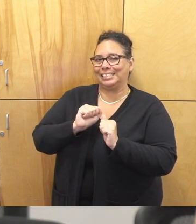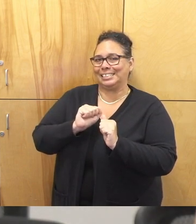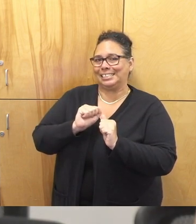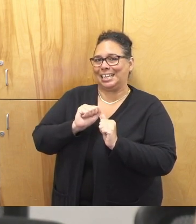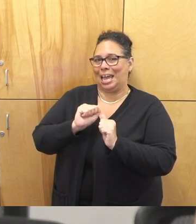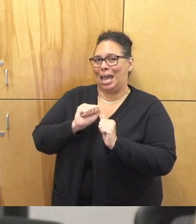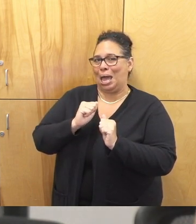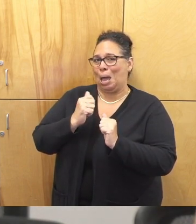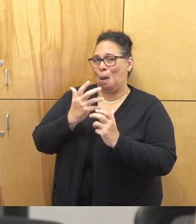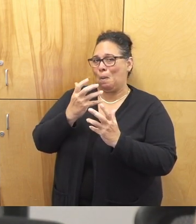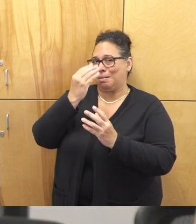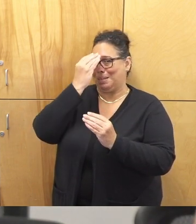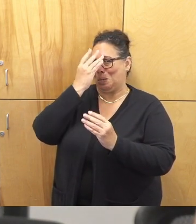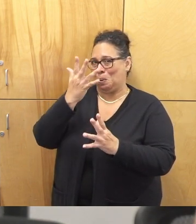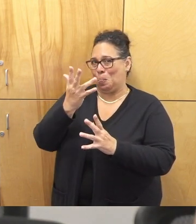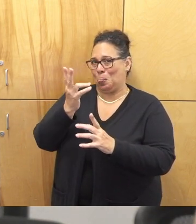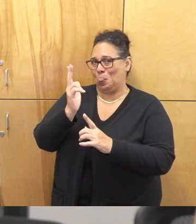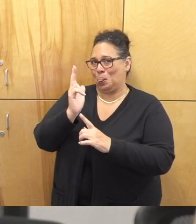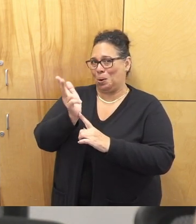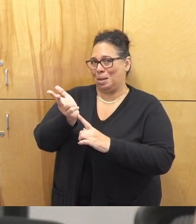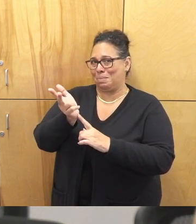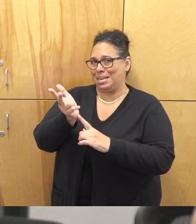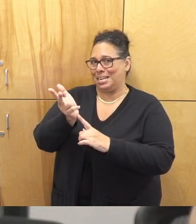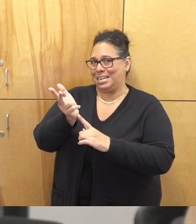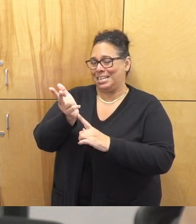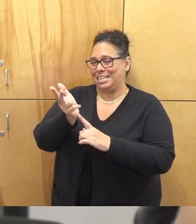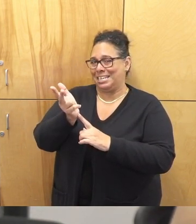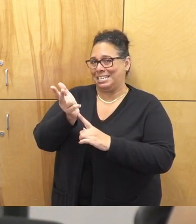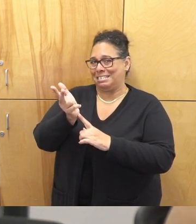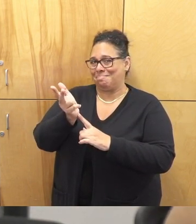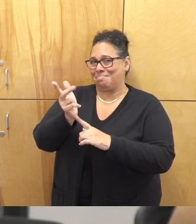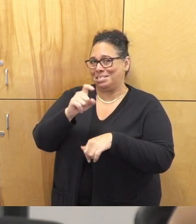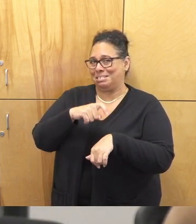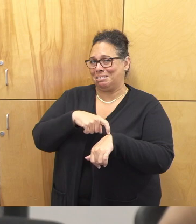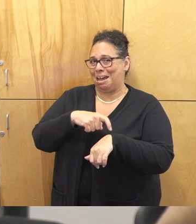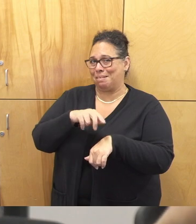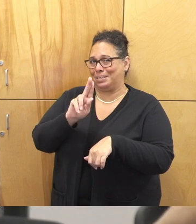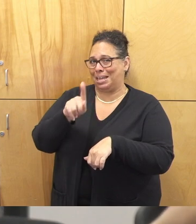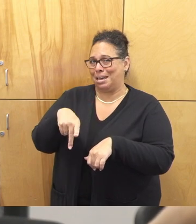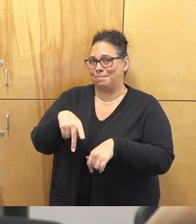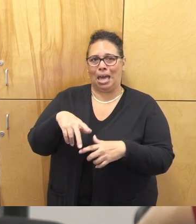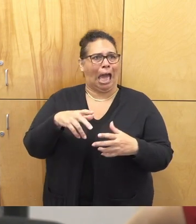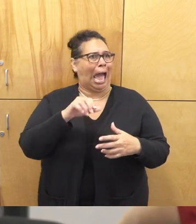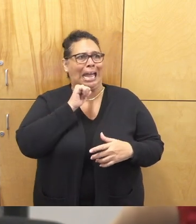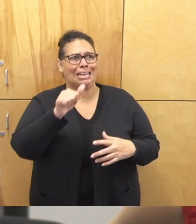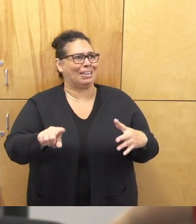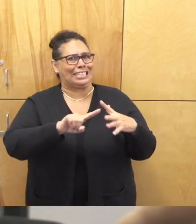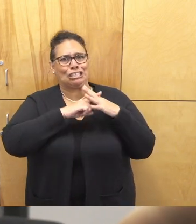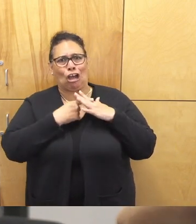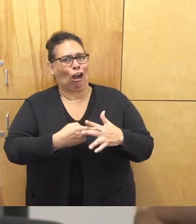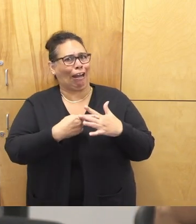want to point out that the 3 minutes is And expired. my 3 minutes is up. That was that. I didn't even get started.